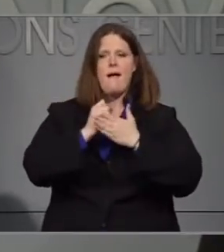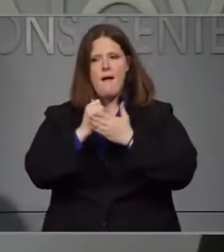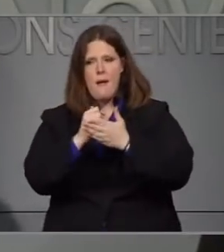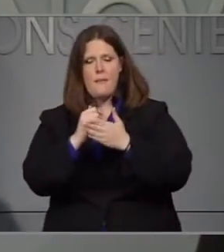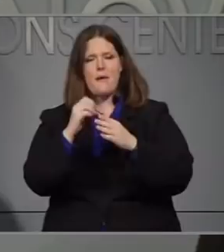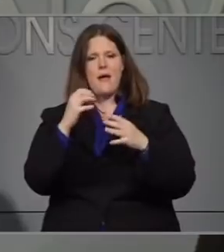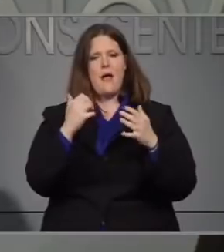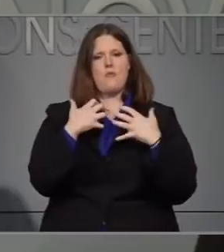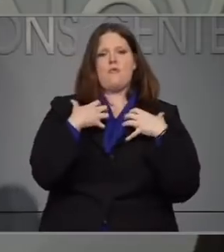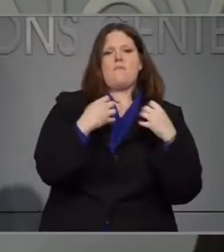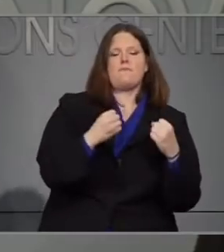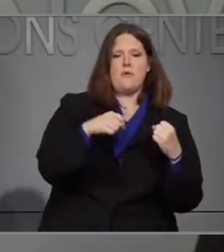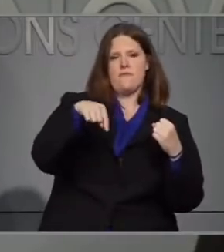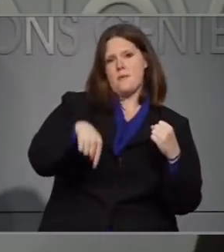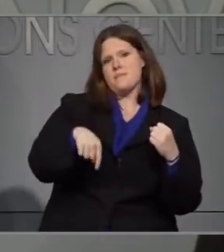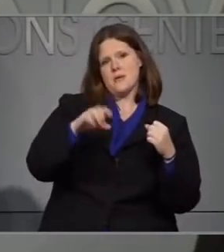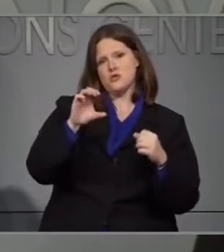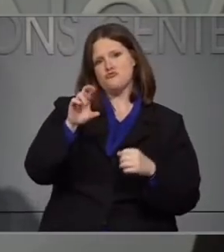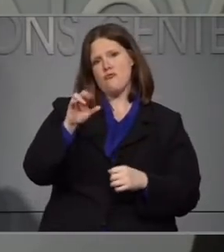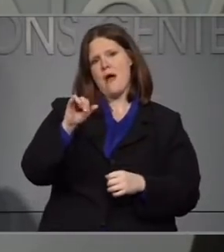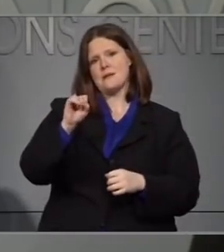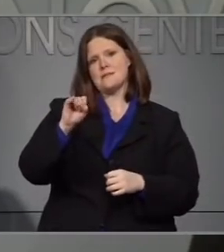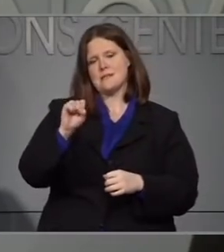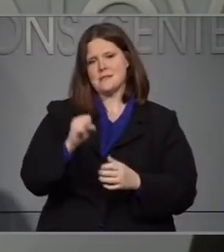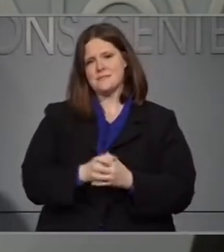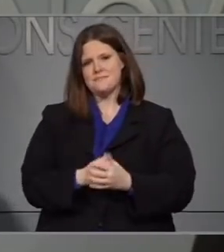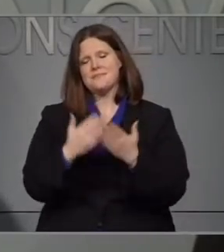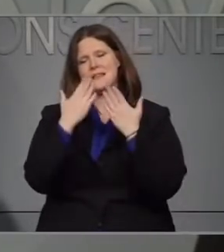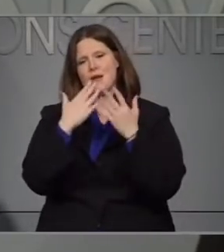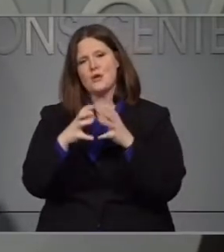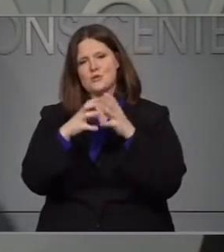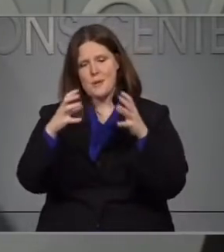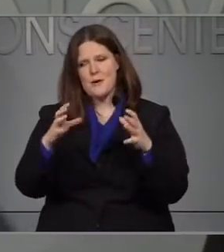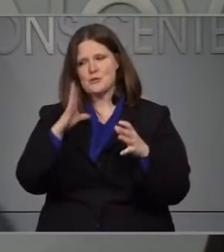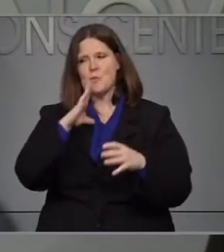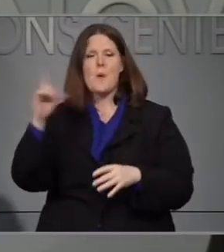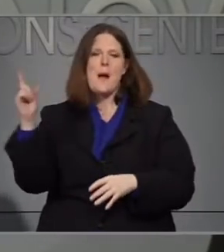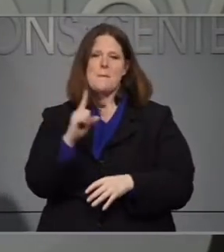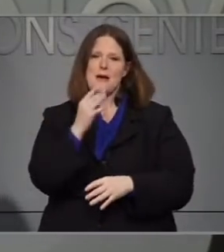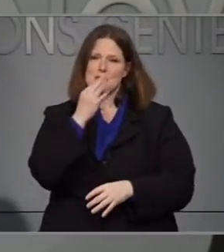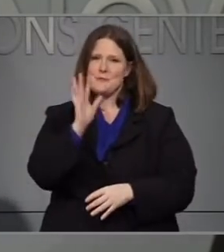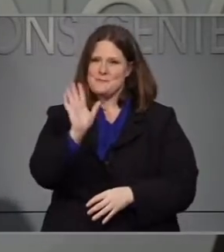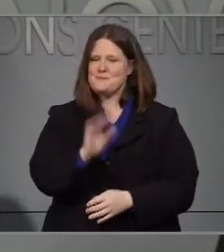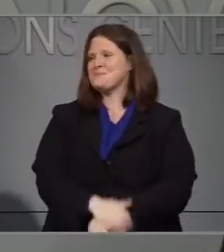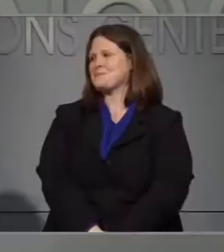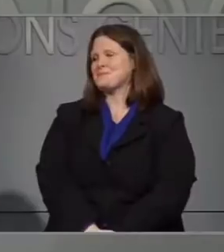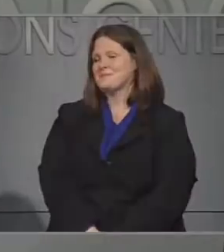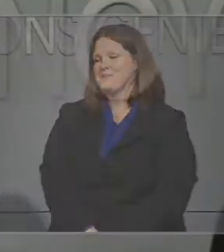recovering from this crisis in front of us. All right, thank you so much. We'll be back soon. Bye.